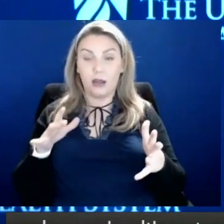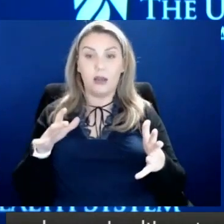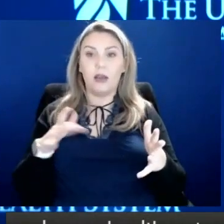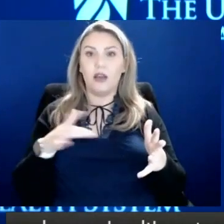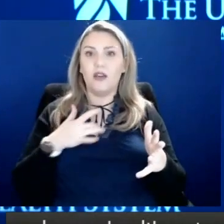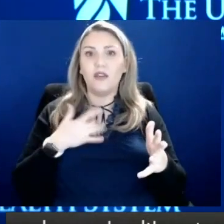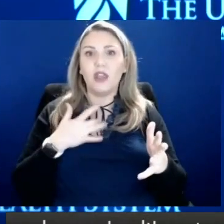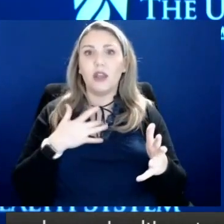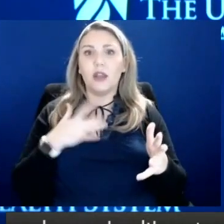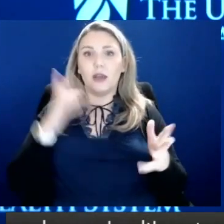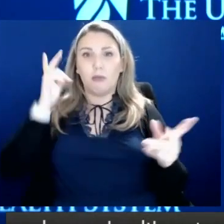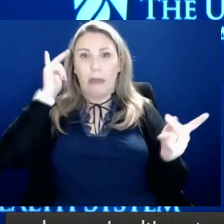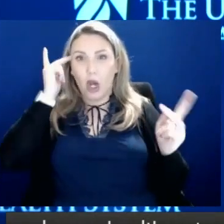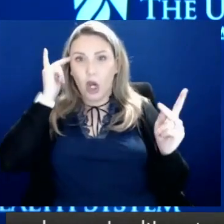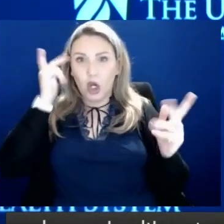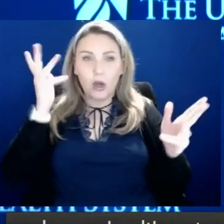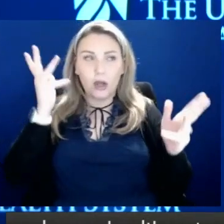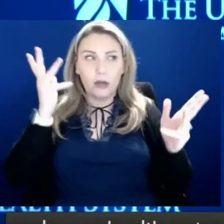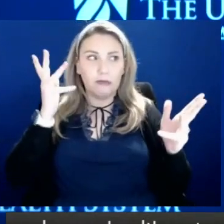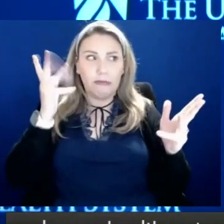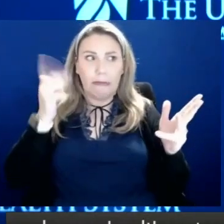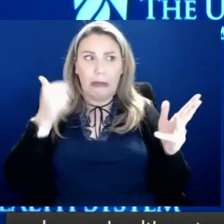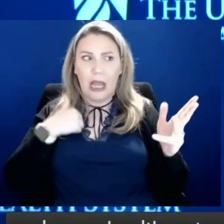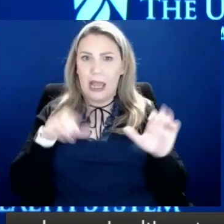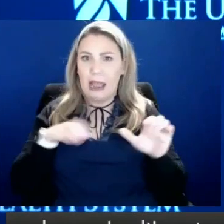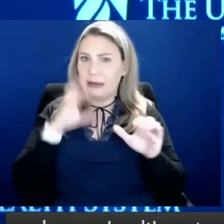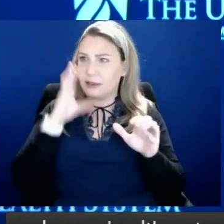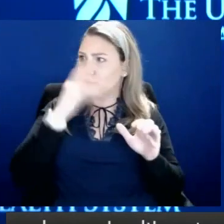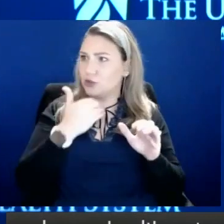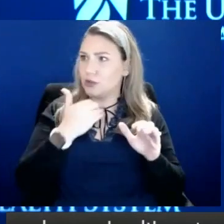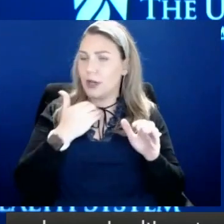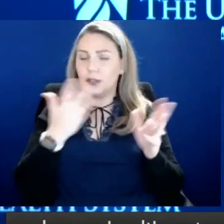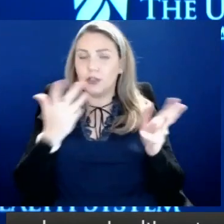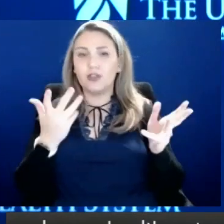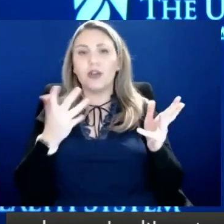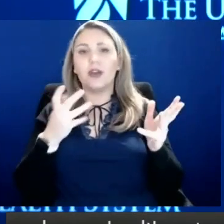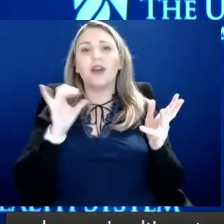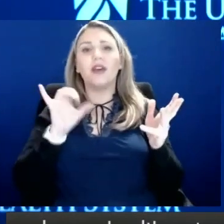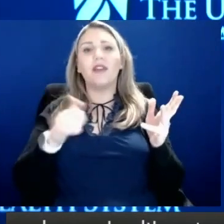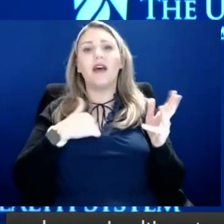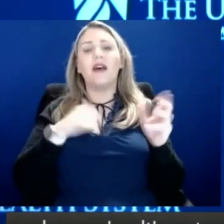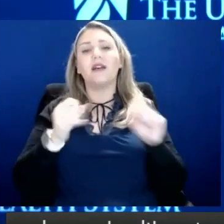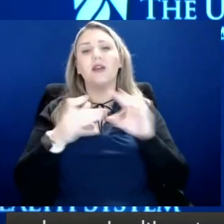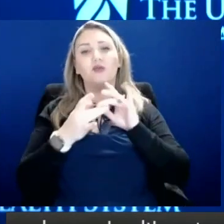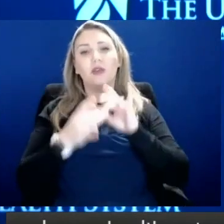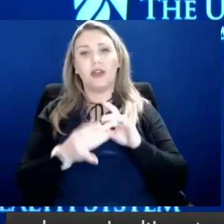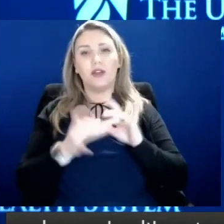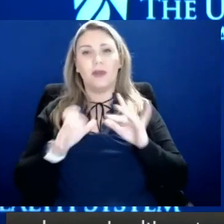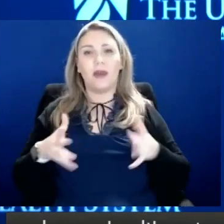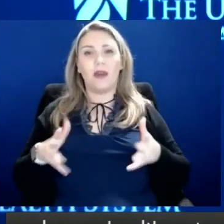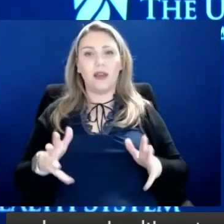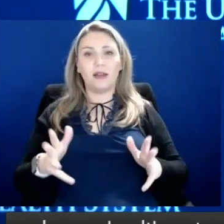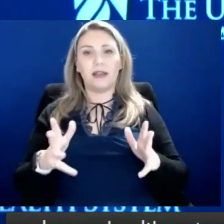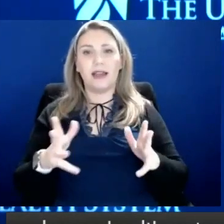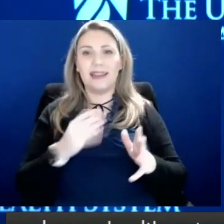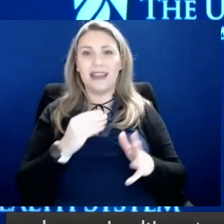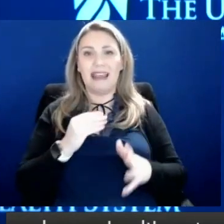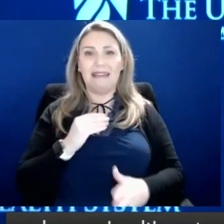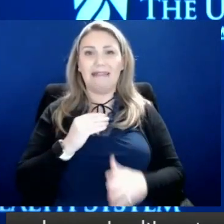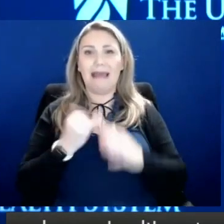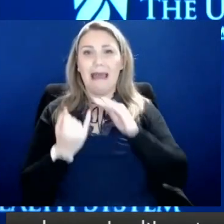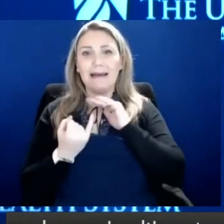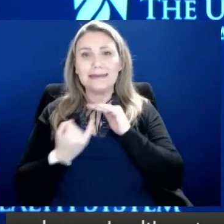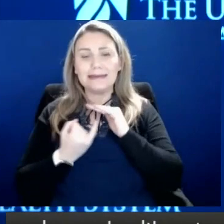paranoid, wondering if you're acting strange. That's what I can relate to, is that anxiety and the isolation. And now